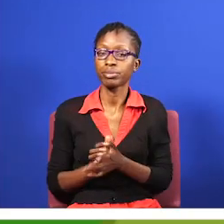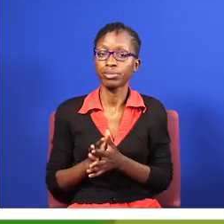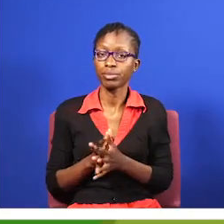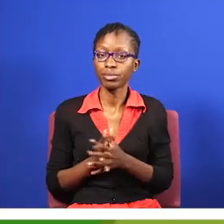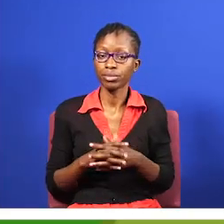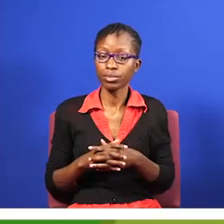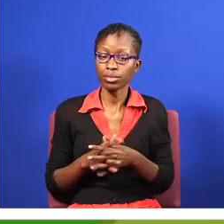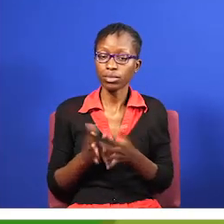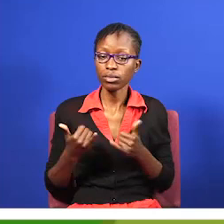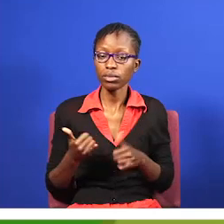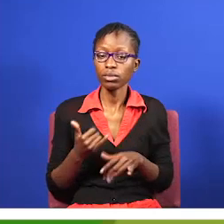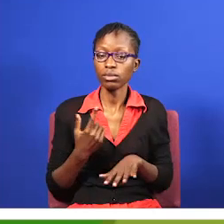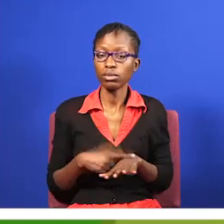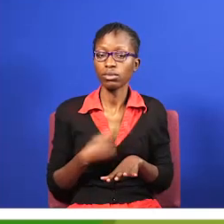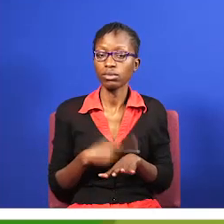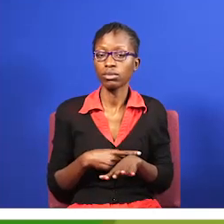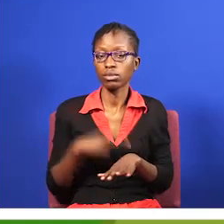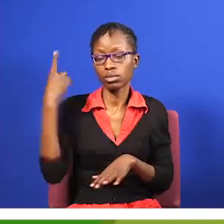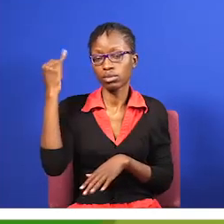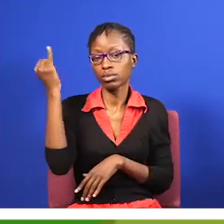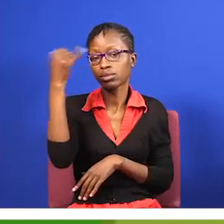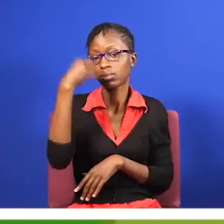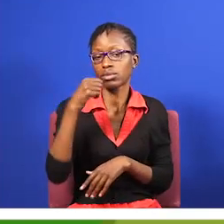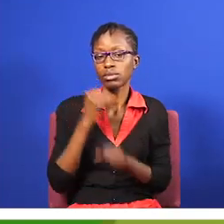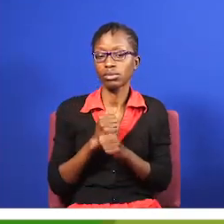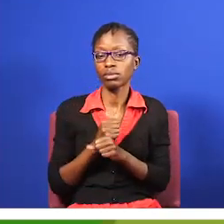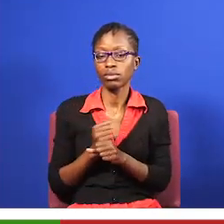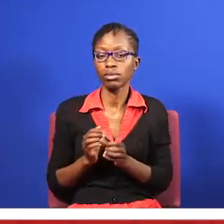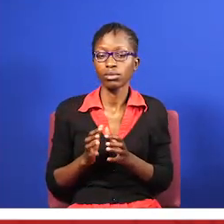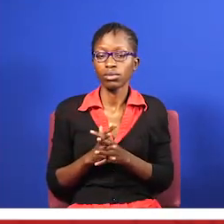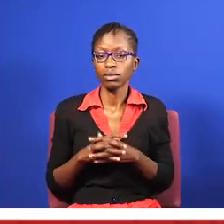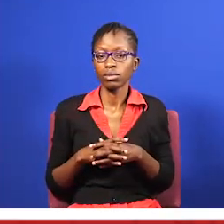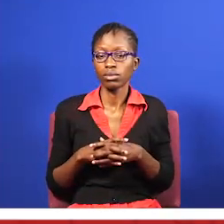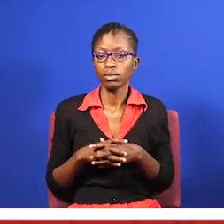Amen. Now it is time for craft work.